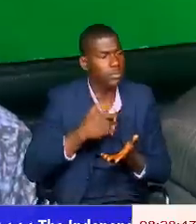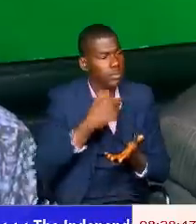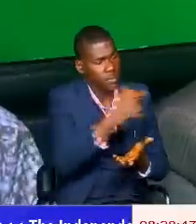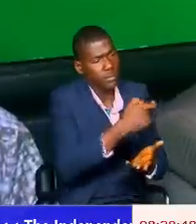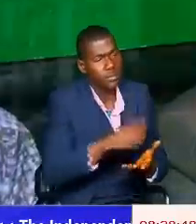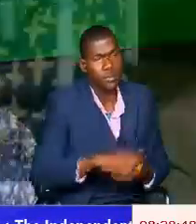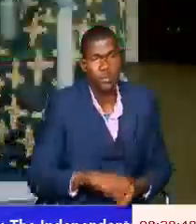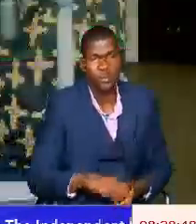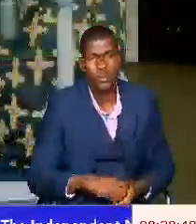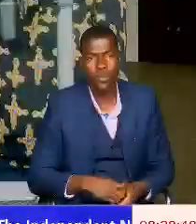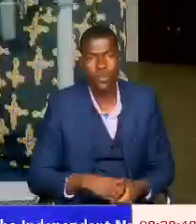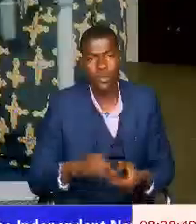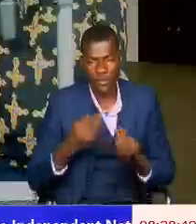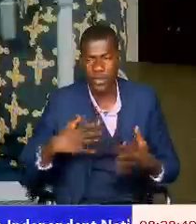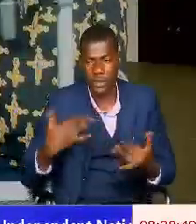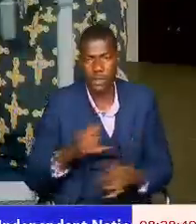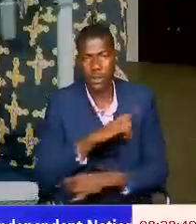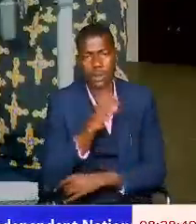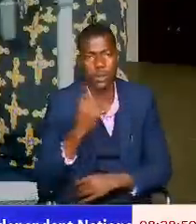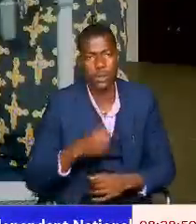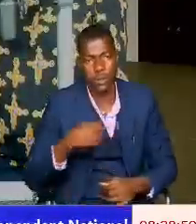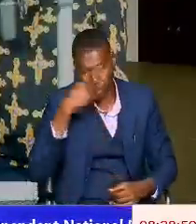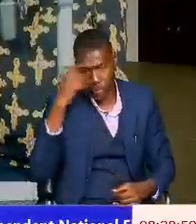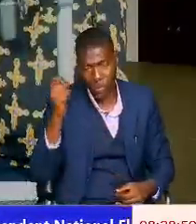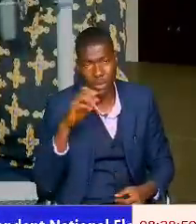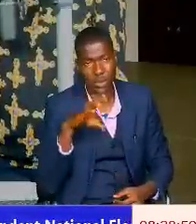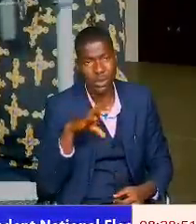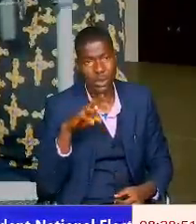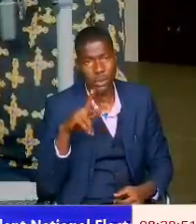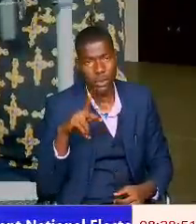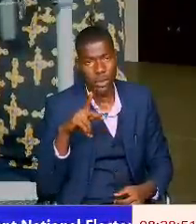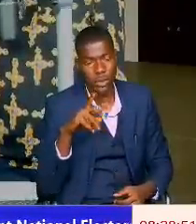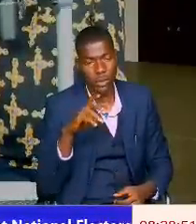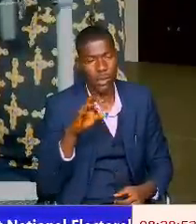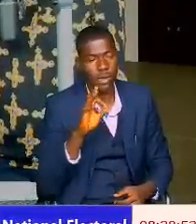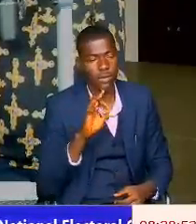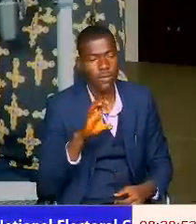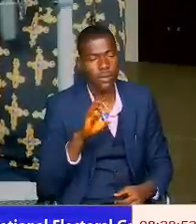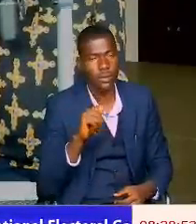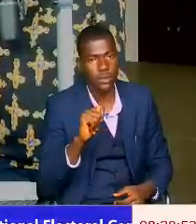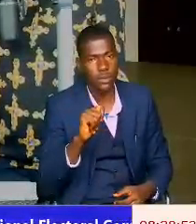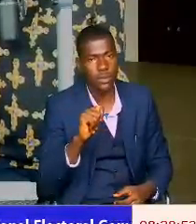them, finish them today because the CP FCT.